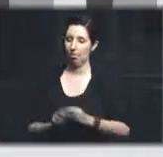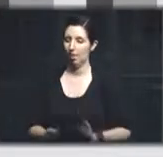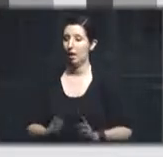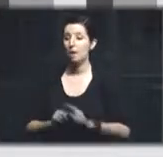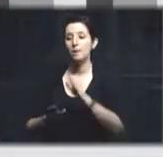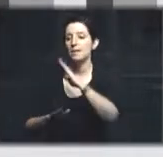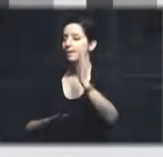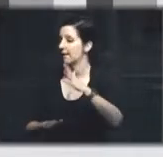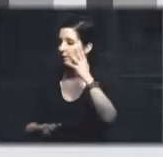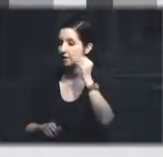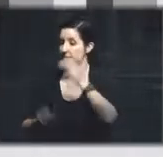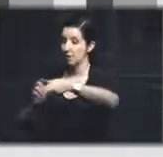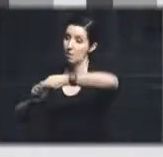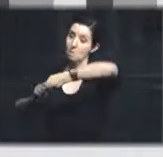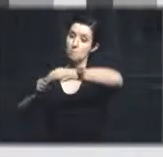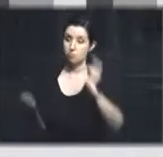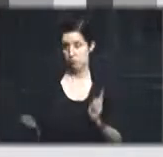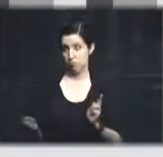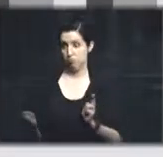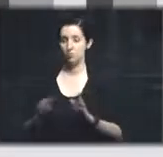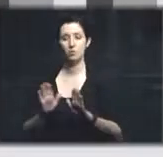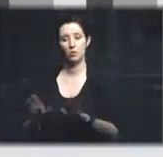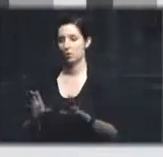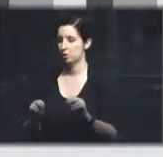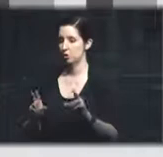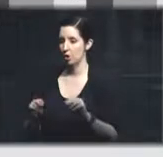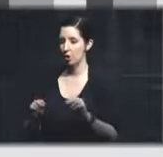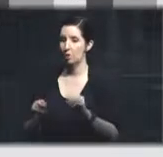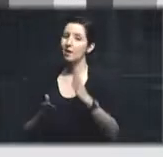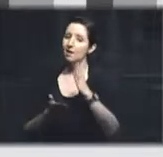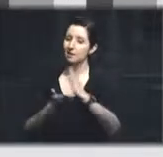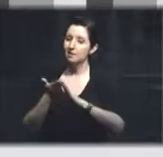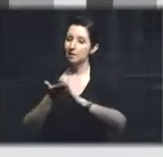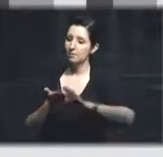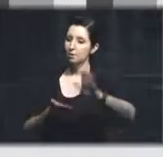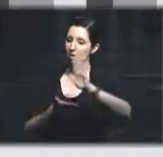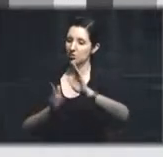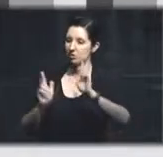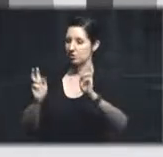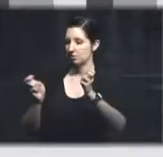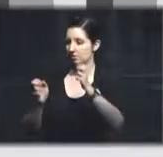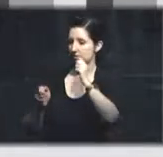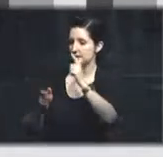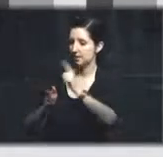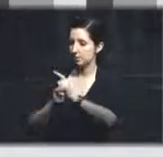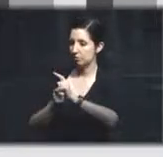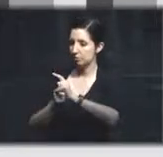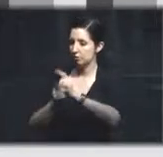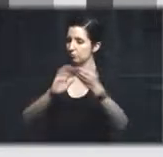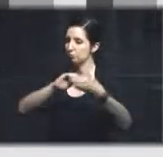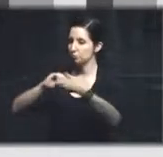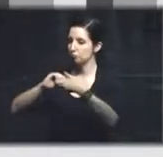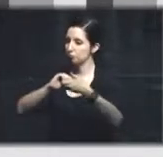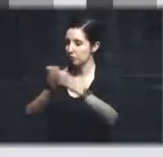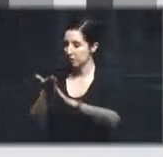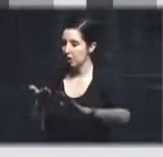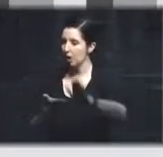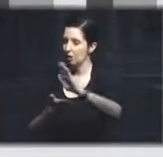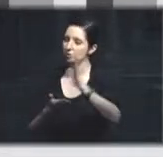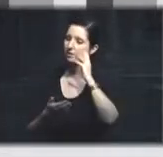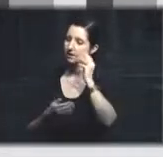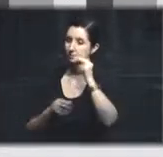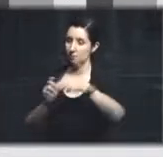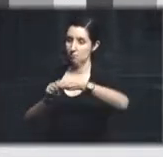fall-offs in enrollment, double-digit losses that some of our sister colleges have had, but we have had pretty steady losses down